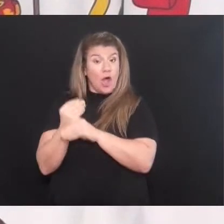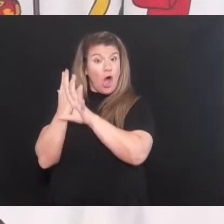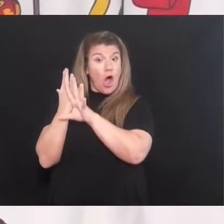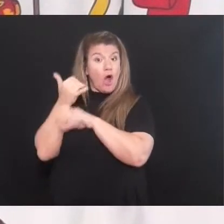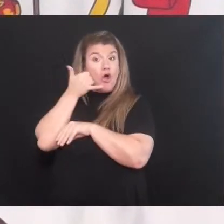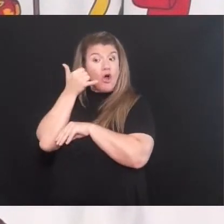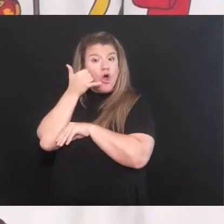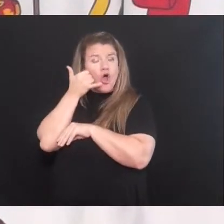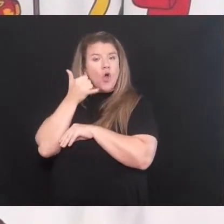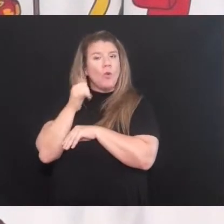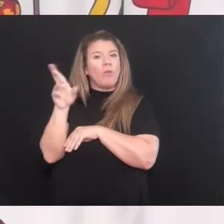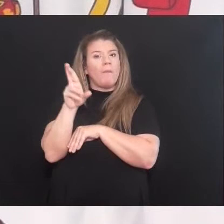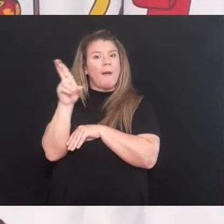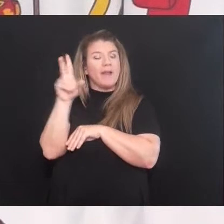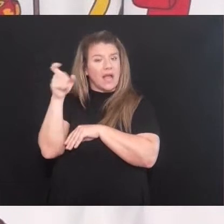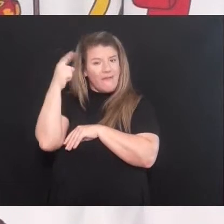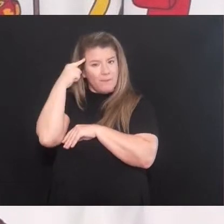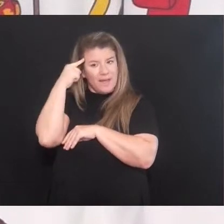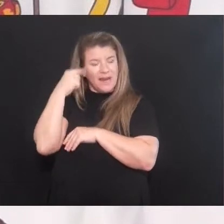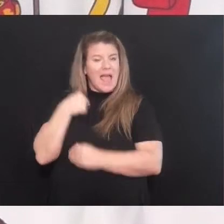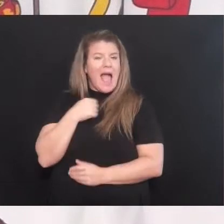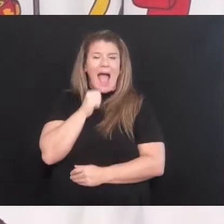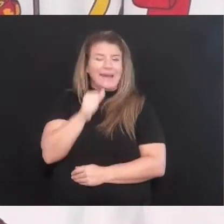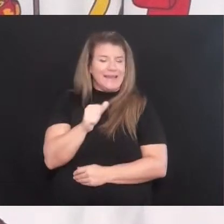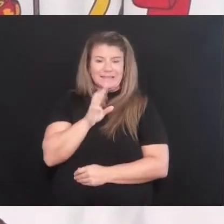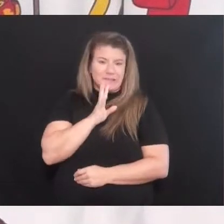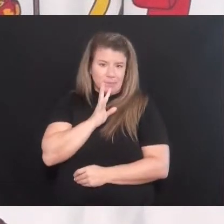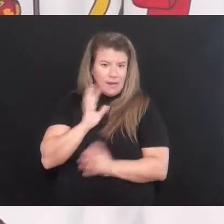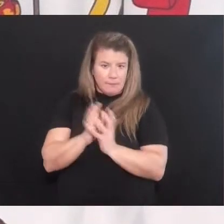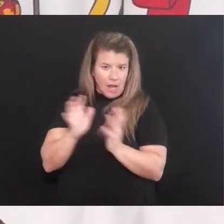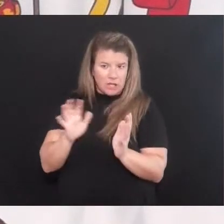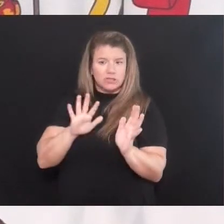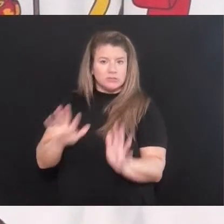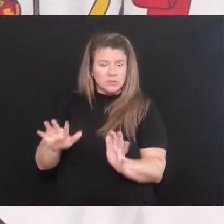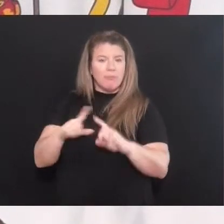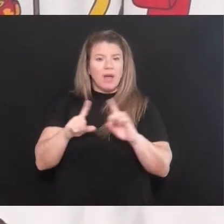the Republican governors. I didn't get to speak and everything, but you know,